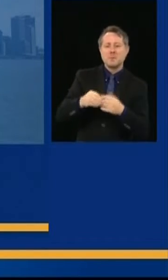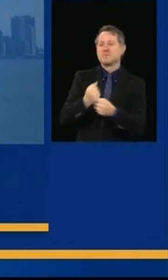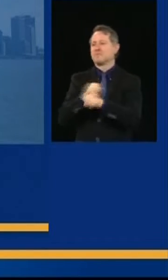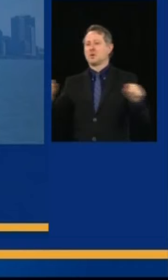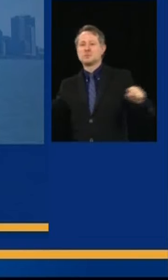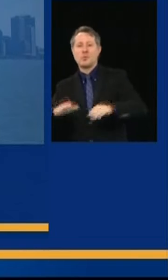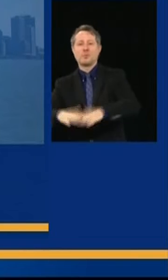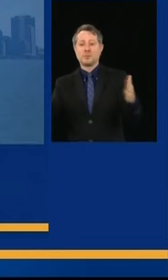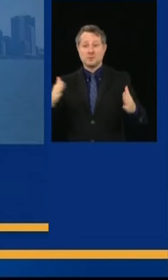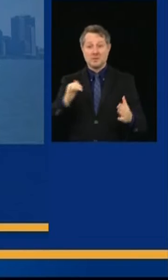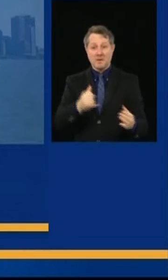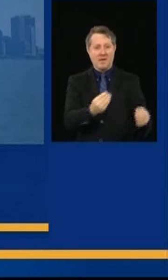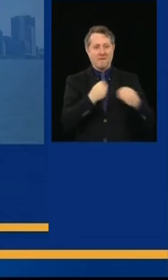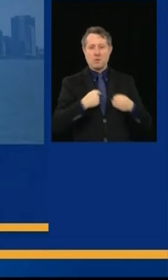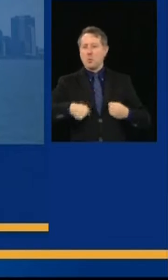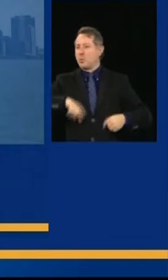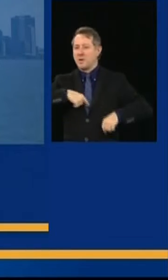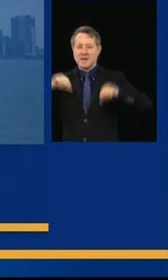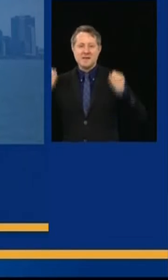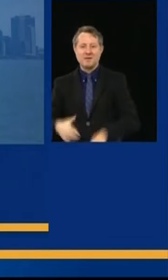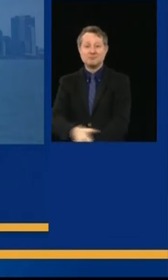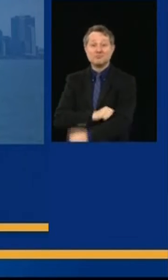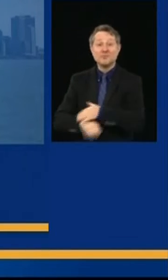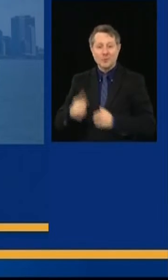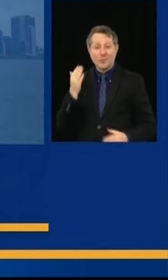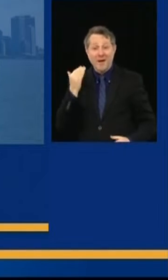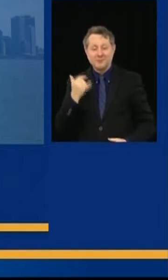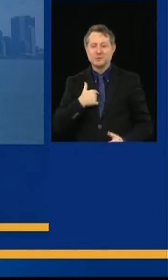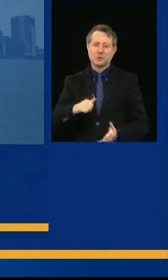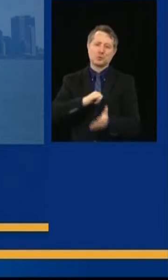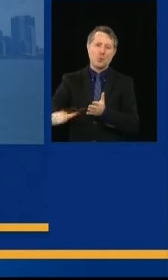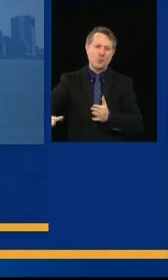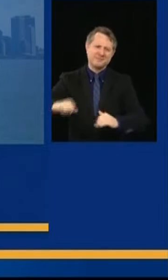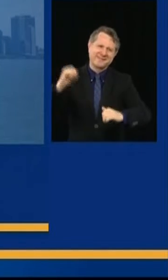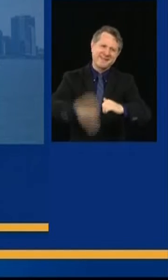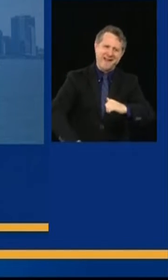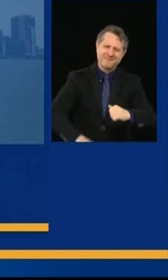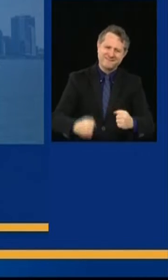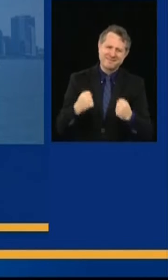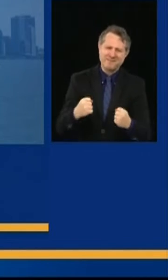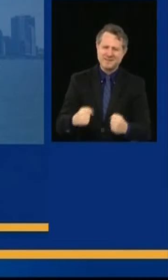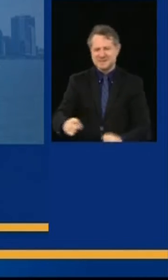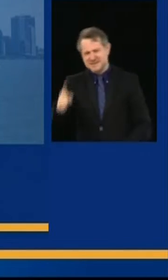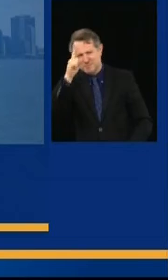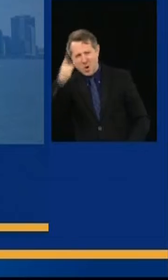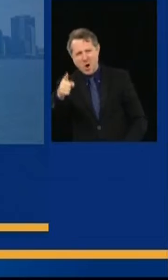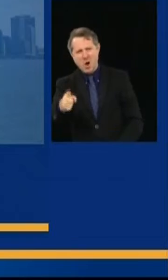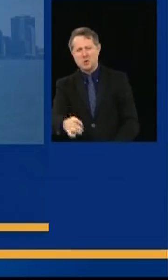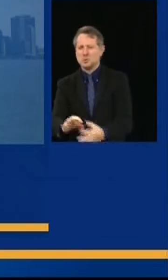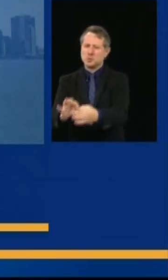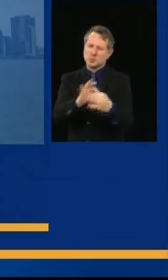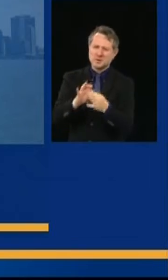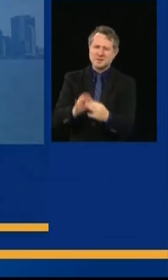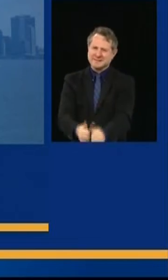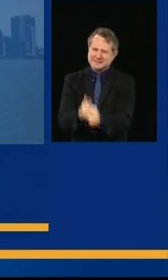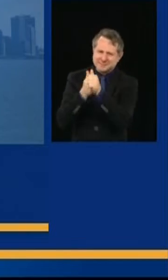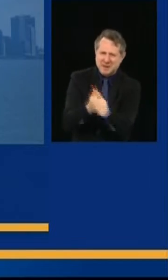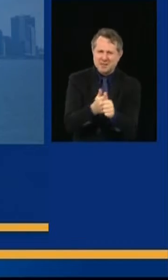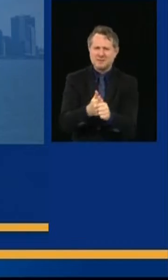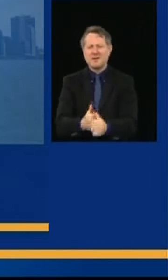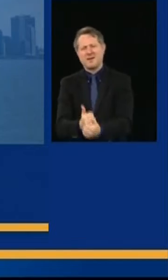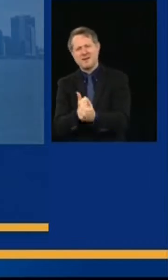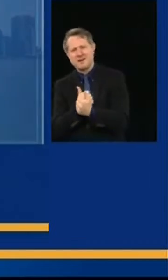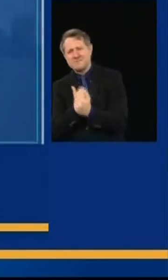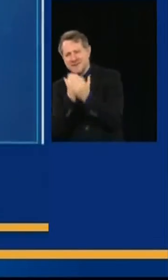from there because we are New York tough, which is New York tough and smart and united and disciplined and